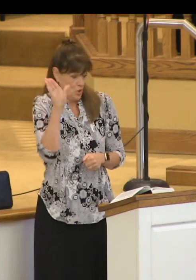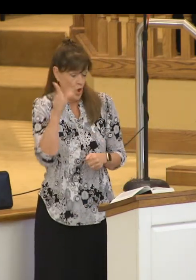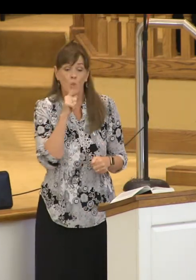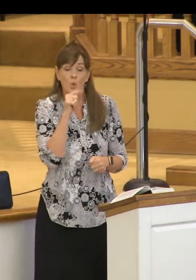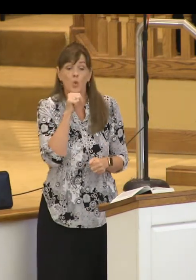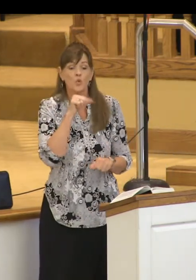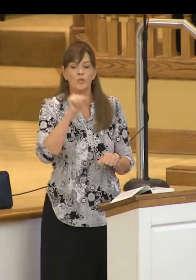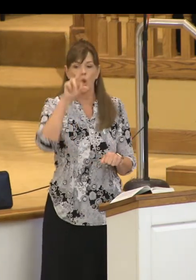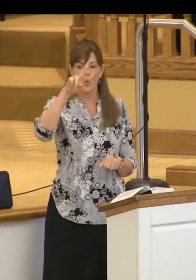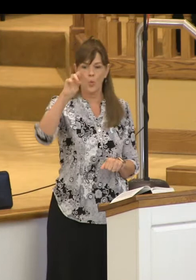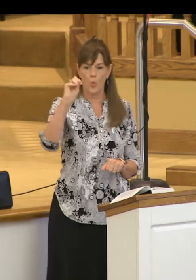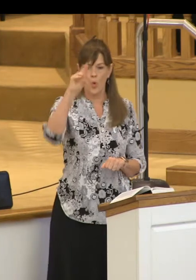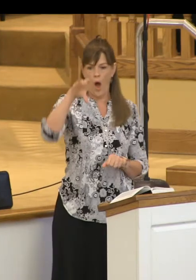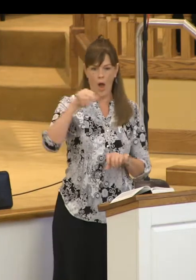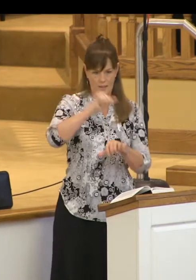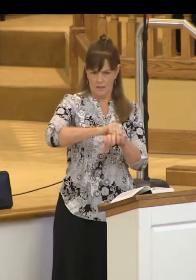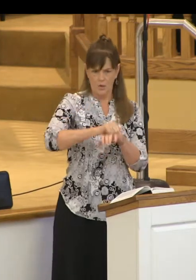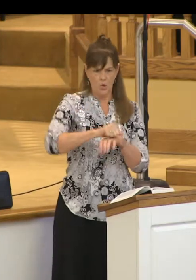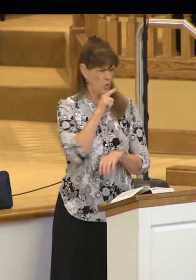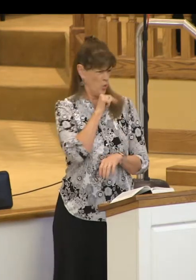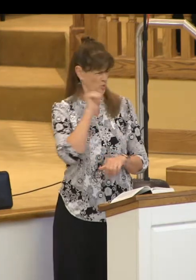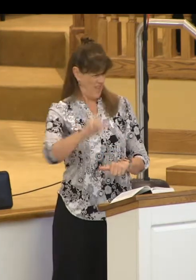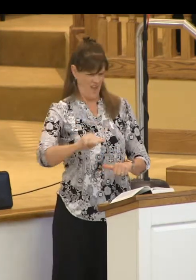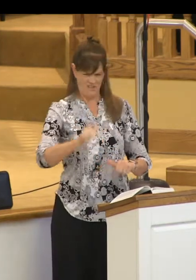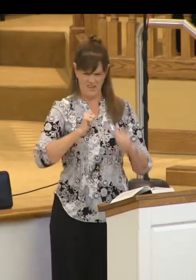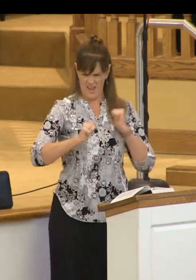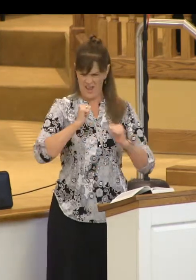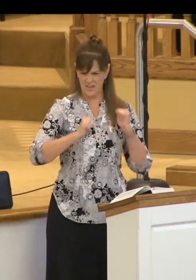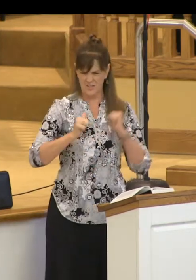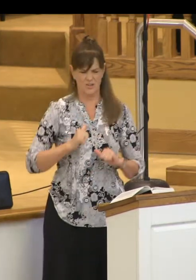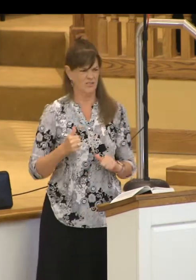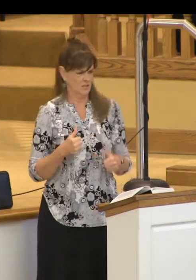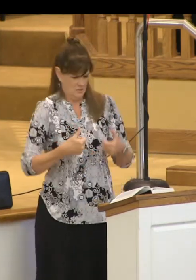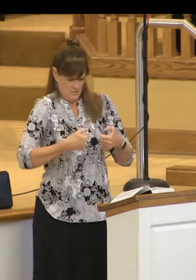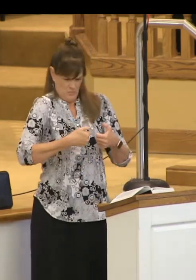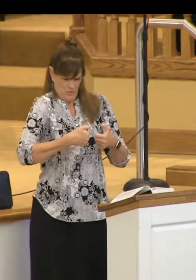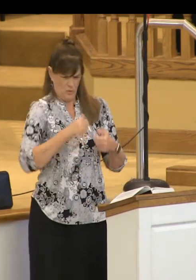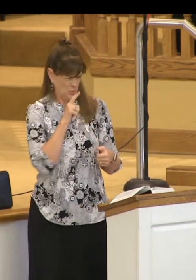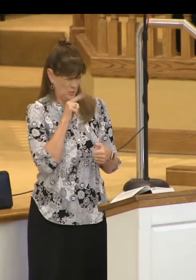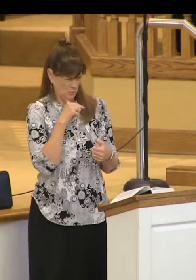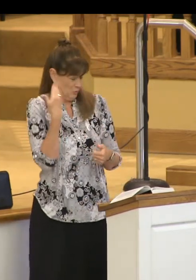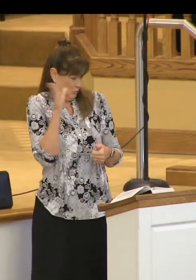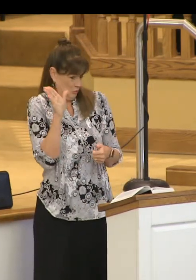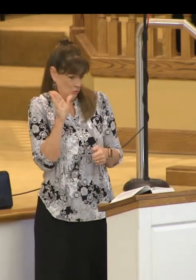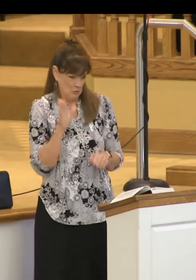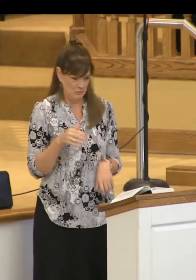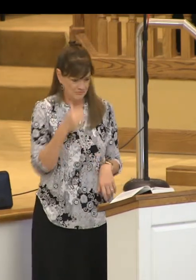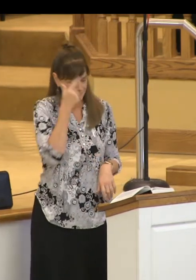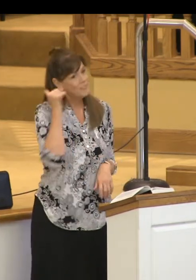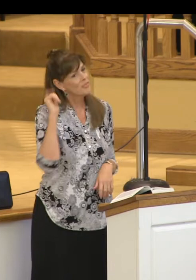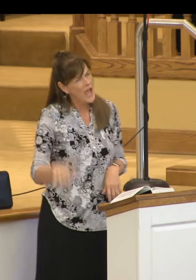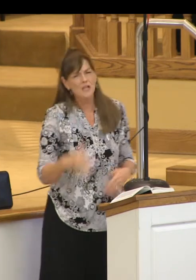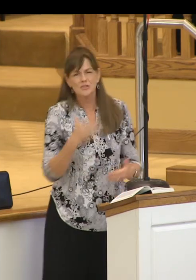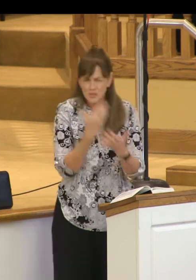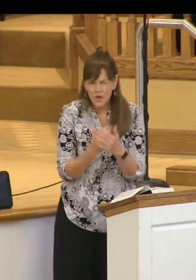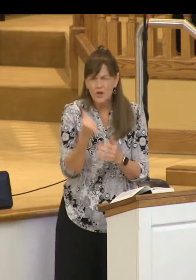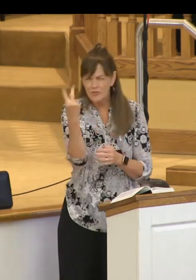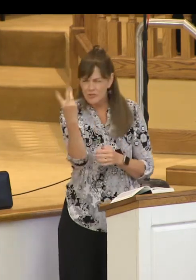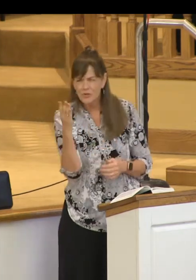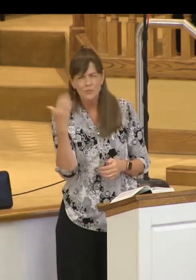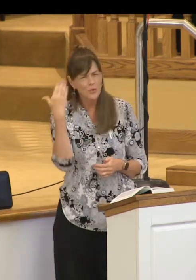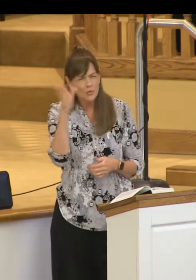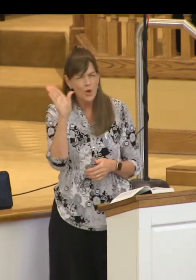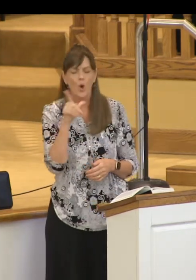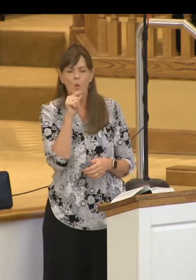after watching the service, said, "Randy, I don't know who The Rock is, and I even Googled him, and I still don't know who he is." So, well, that's good. There's a few of you out there that don't know who he